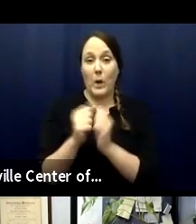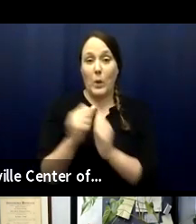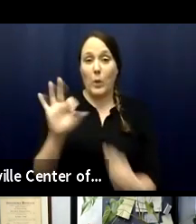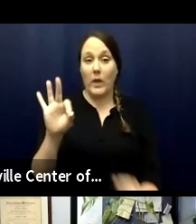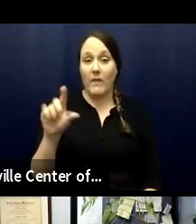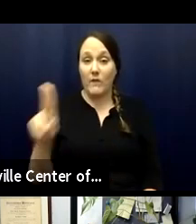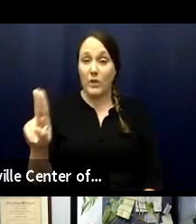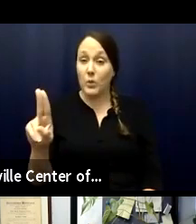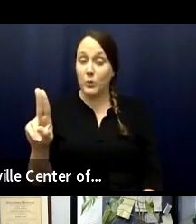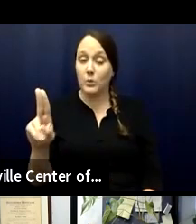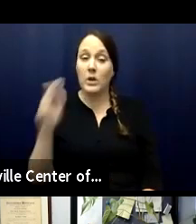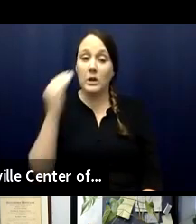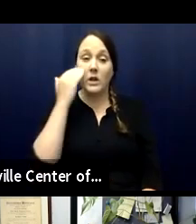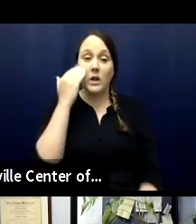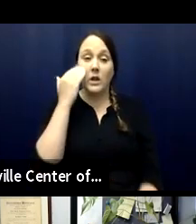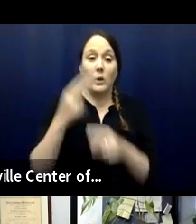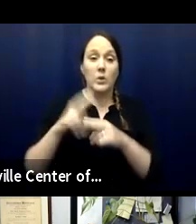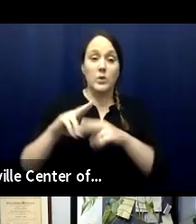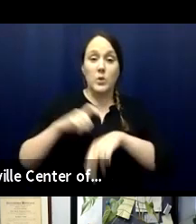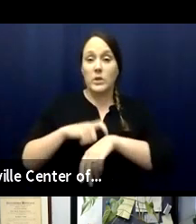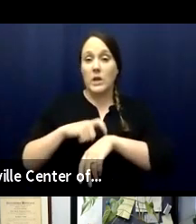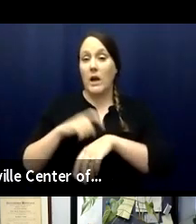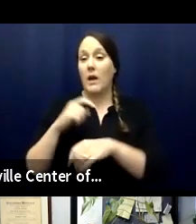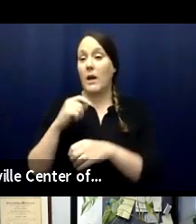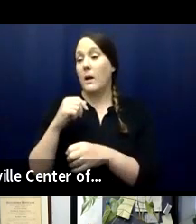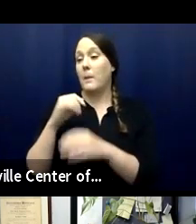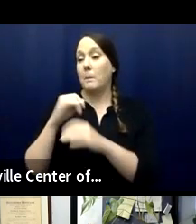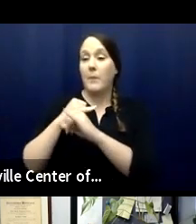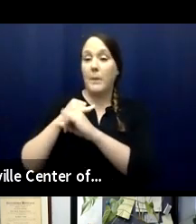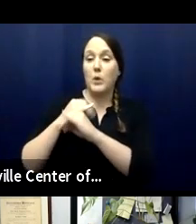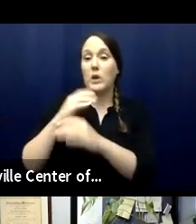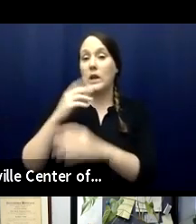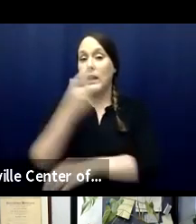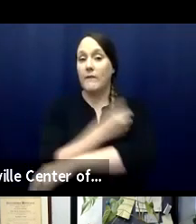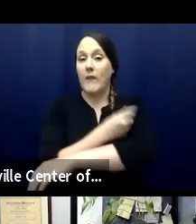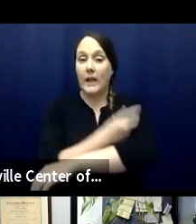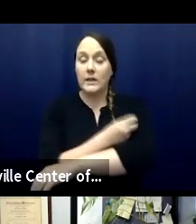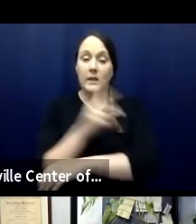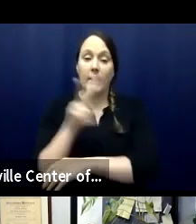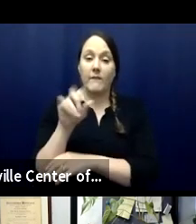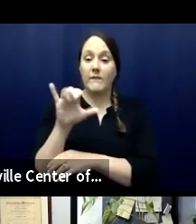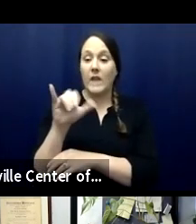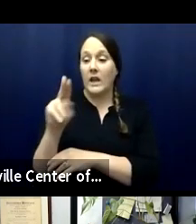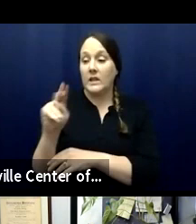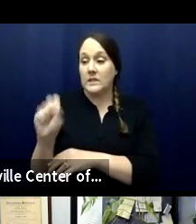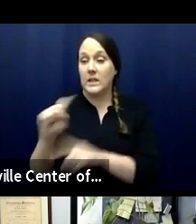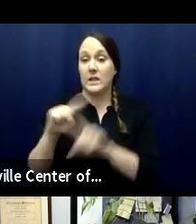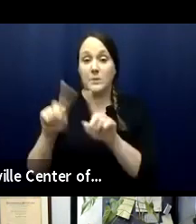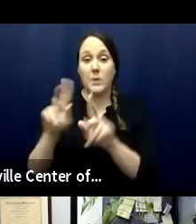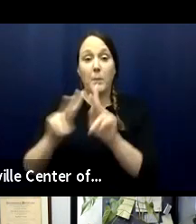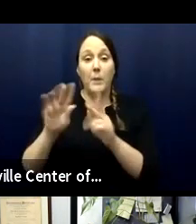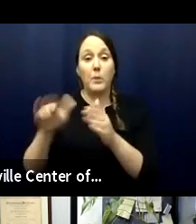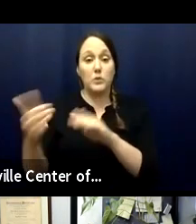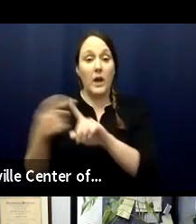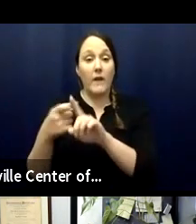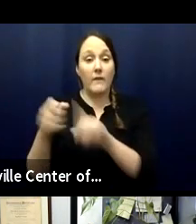There's short-term immunity. That's why, we have vaccines every year. And people do die from the flu. That is